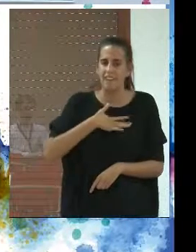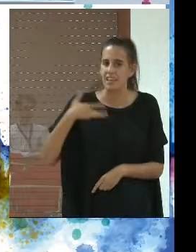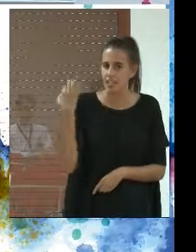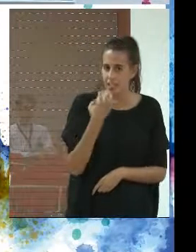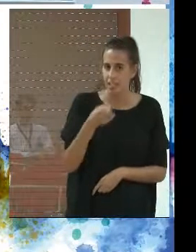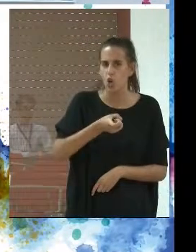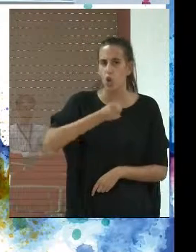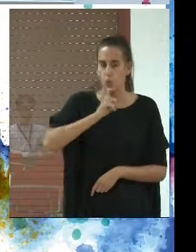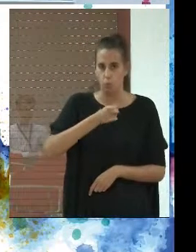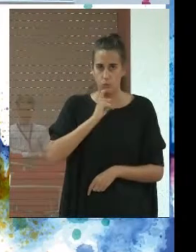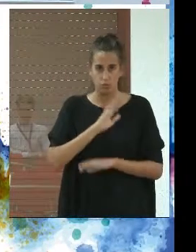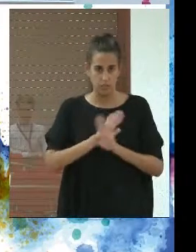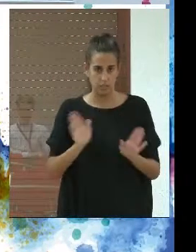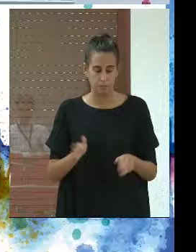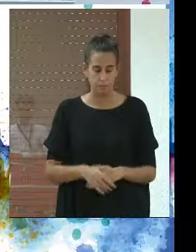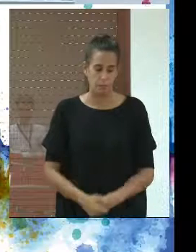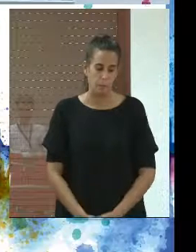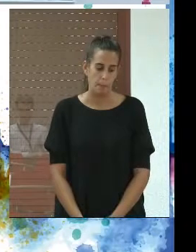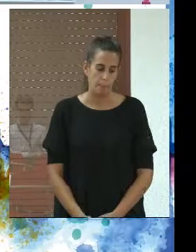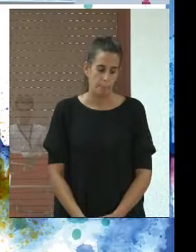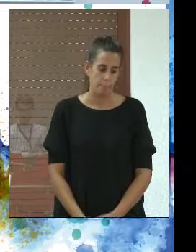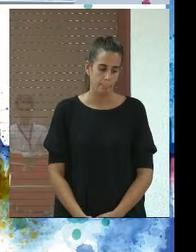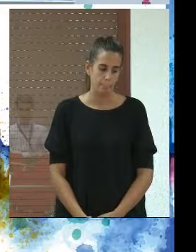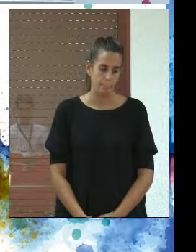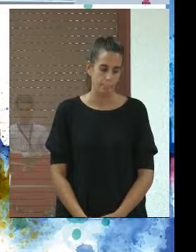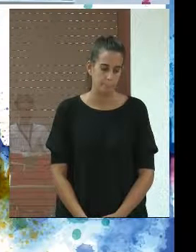can tell us exactly what he wants based on the prototype.